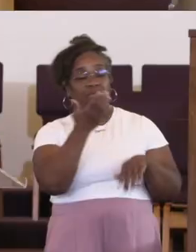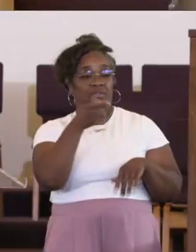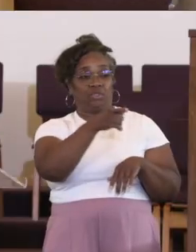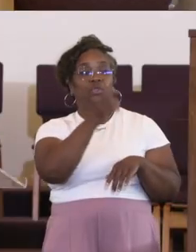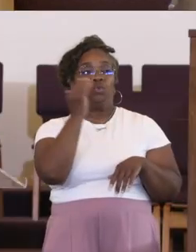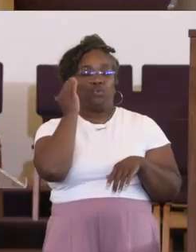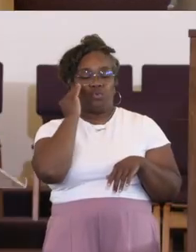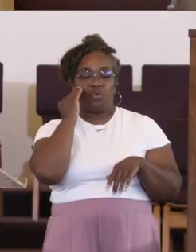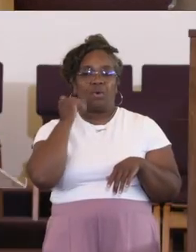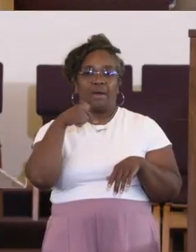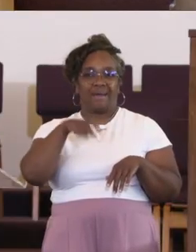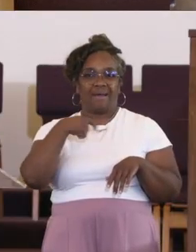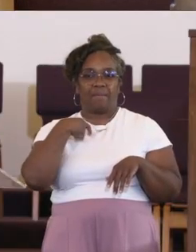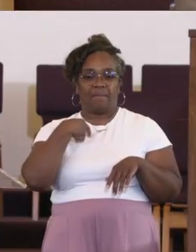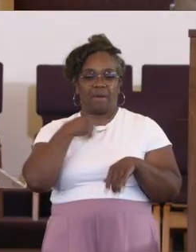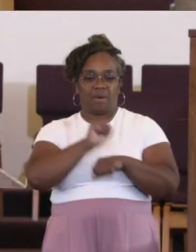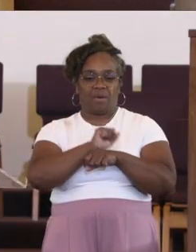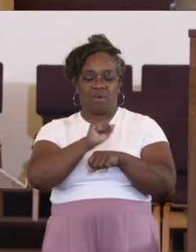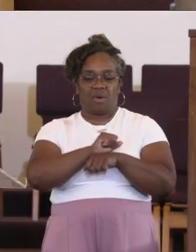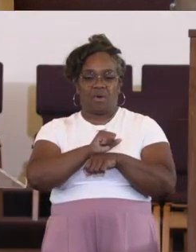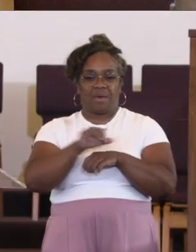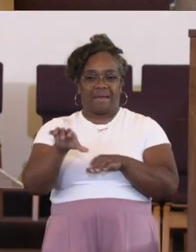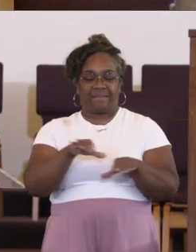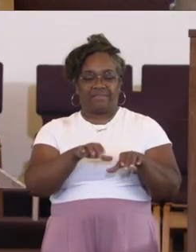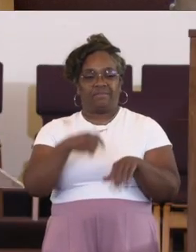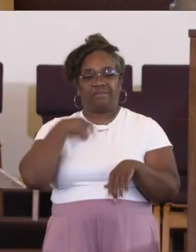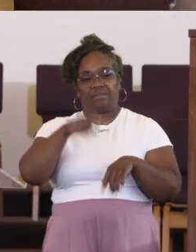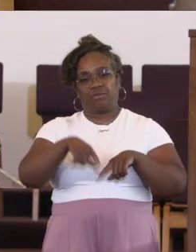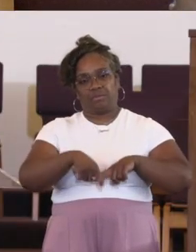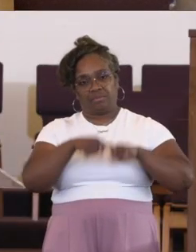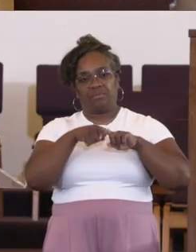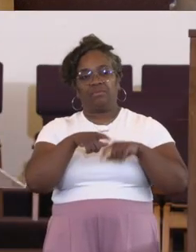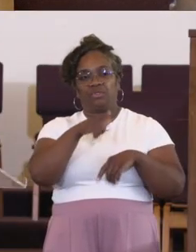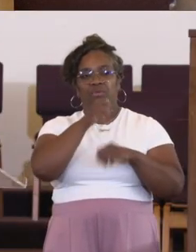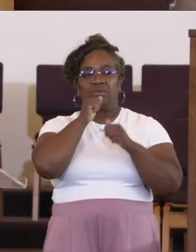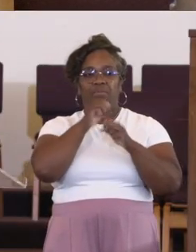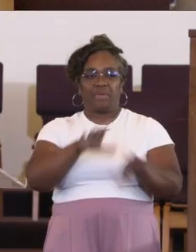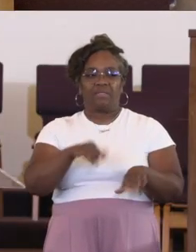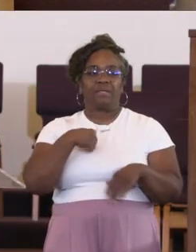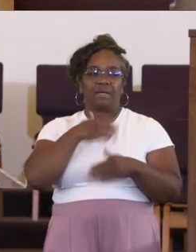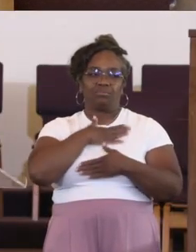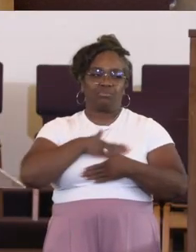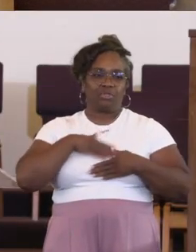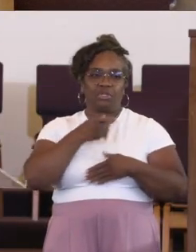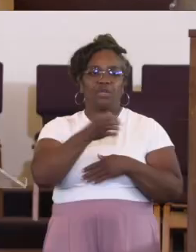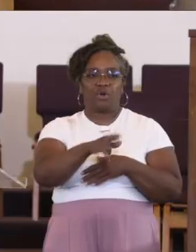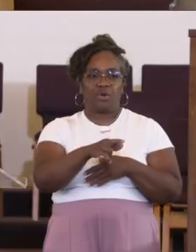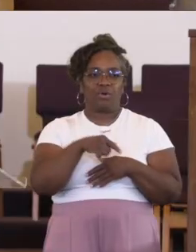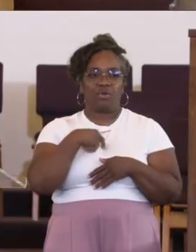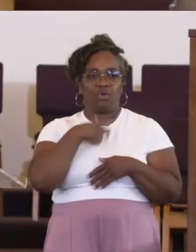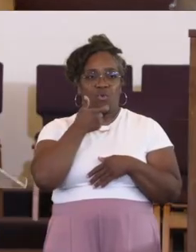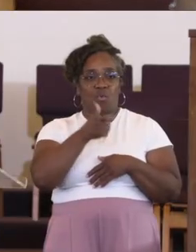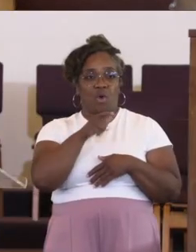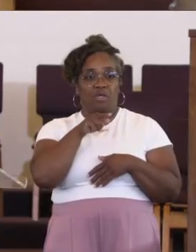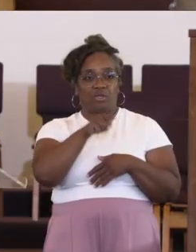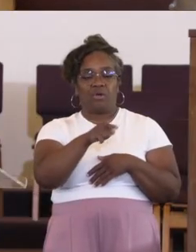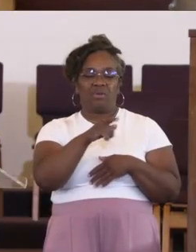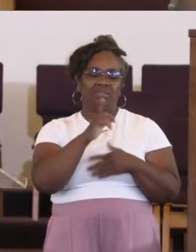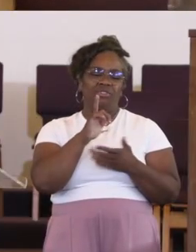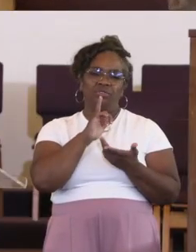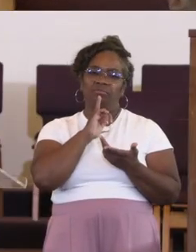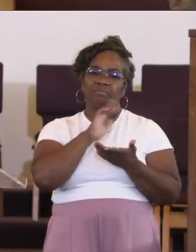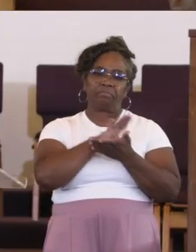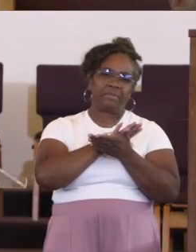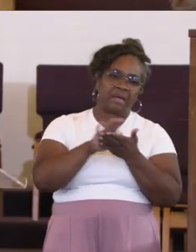what I do, and it was a blessing. And I just appreciate Councilwoman Johnson, what she does. And if you watch her, she treats everybody with love and